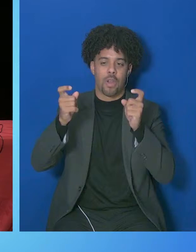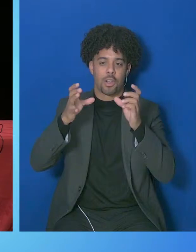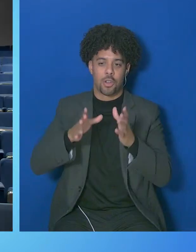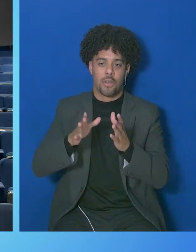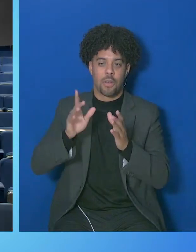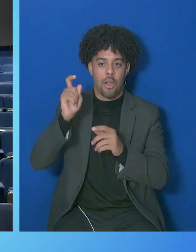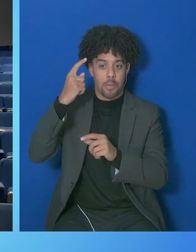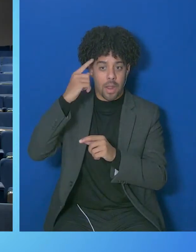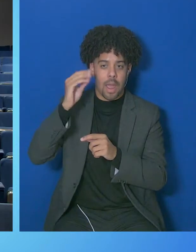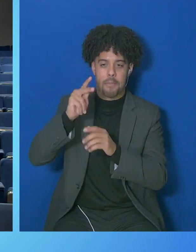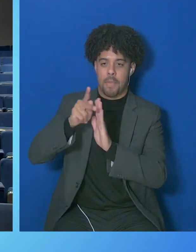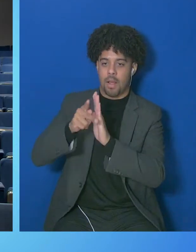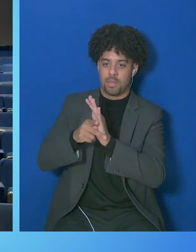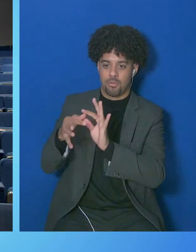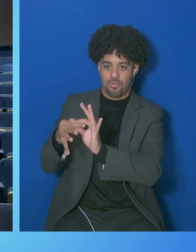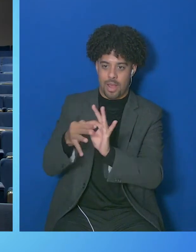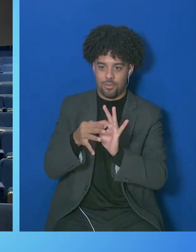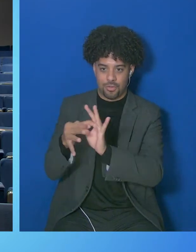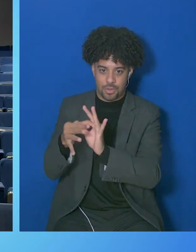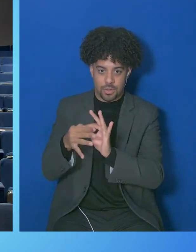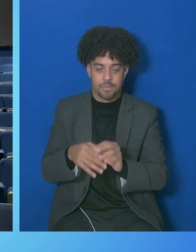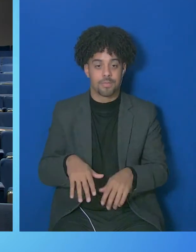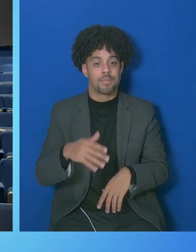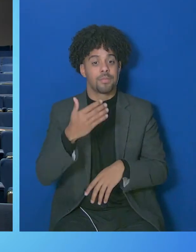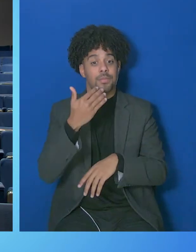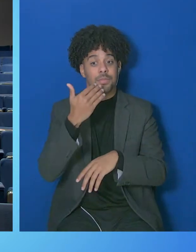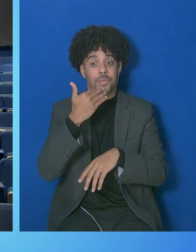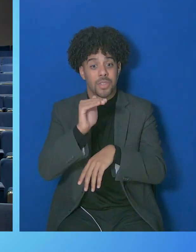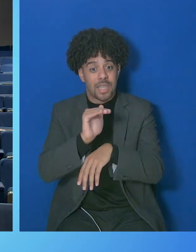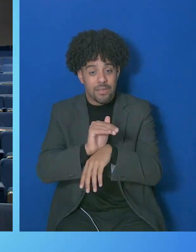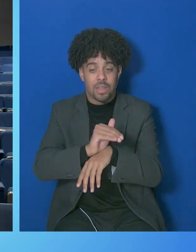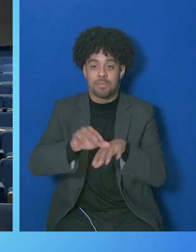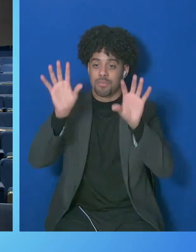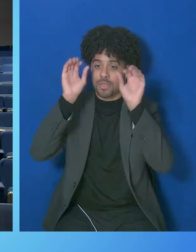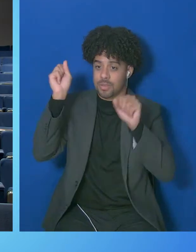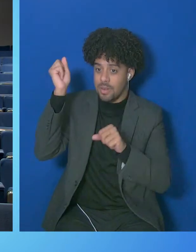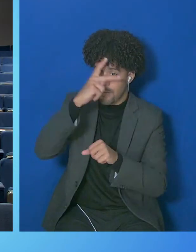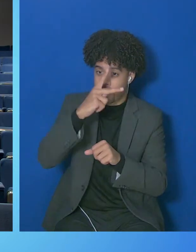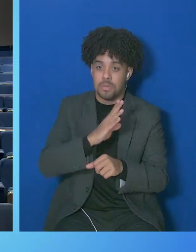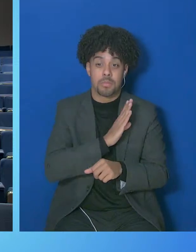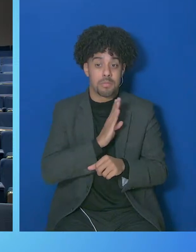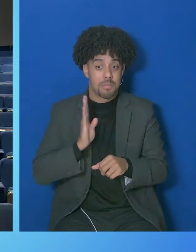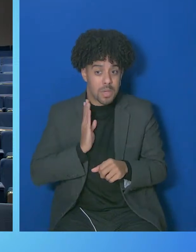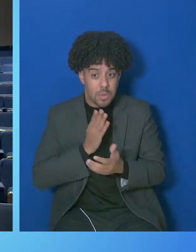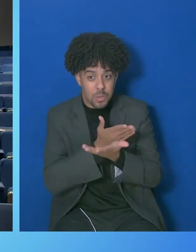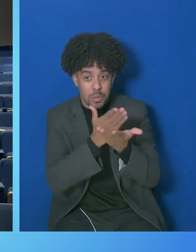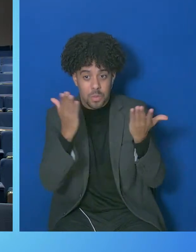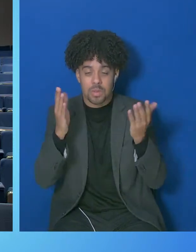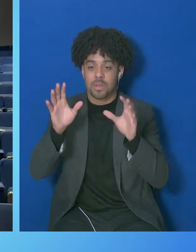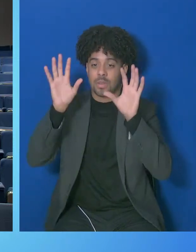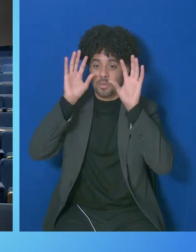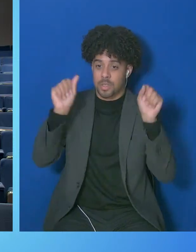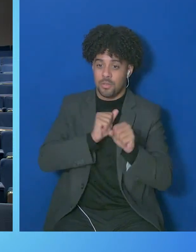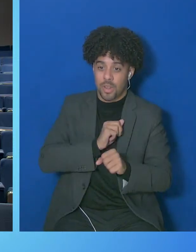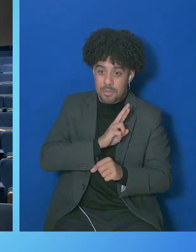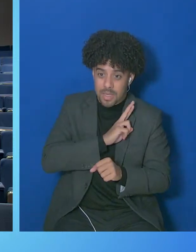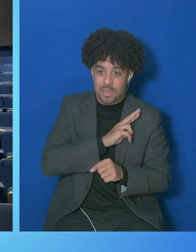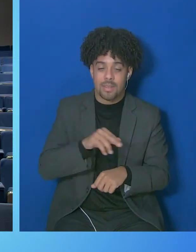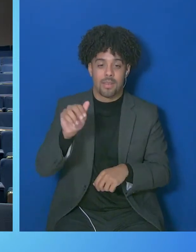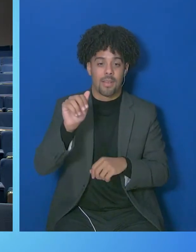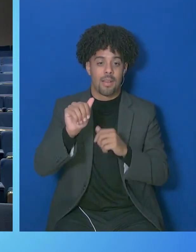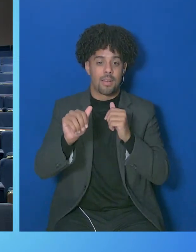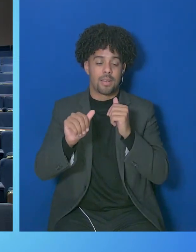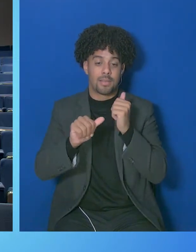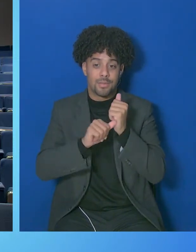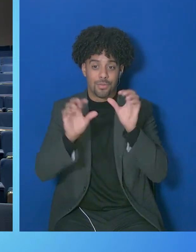Good evening, Board President Kneifel, members of the Board, Superintendent Reichman, Assistant Superintendents, staff, and ASDB